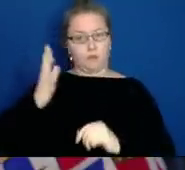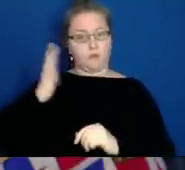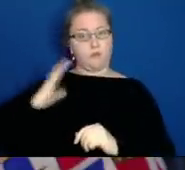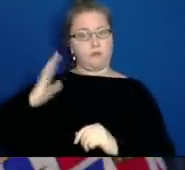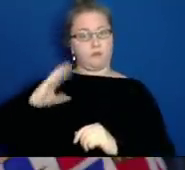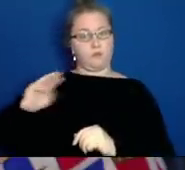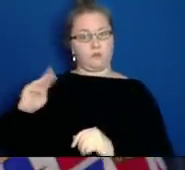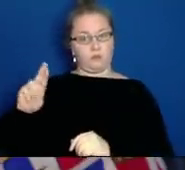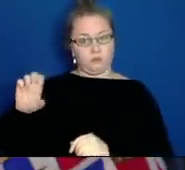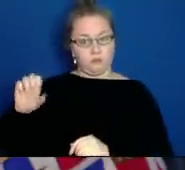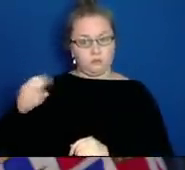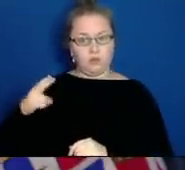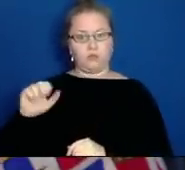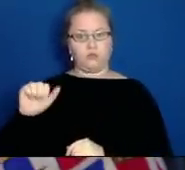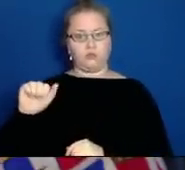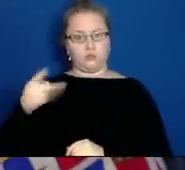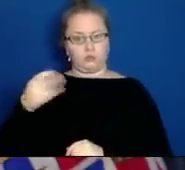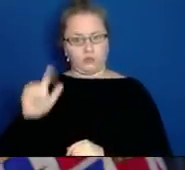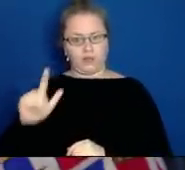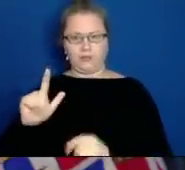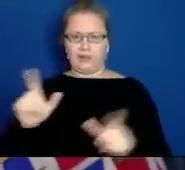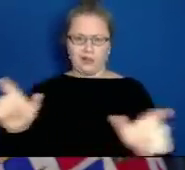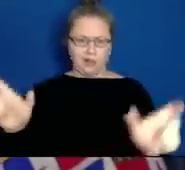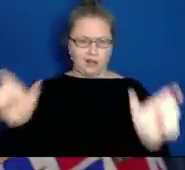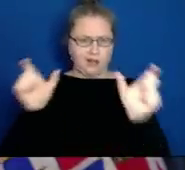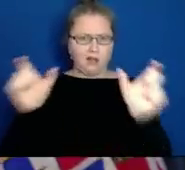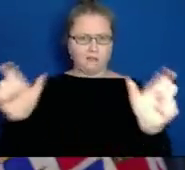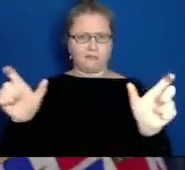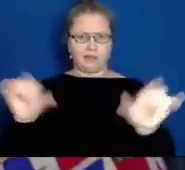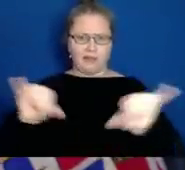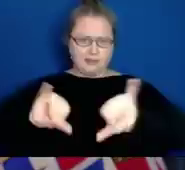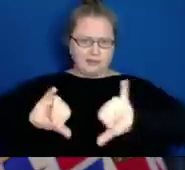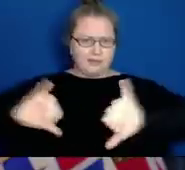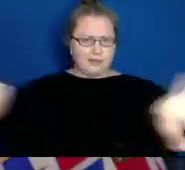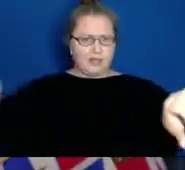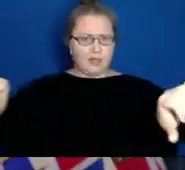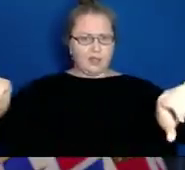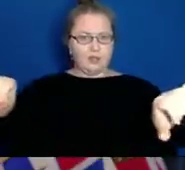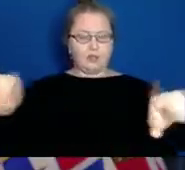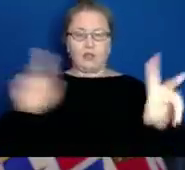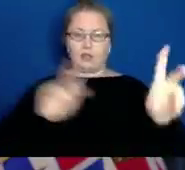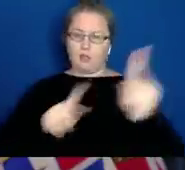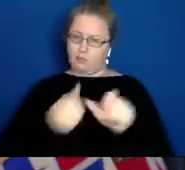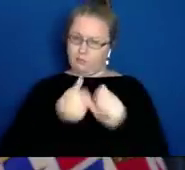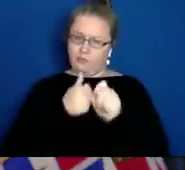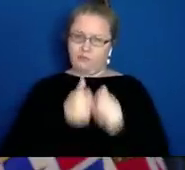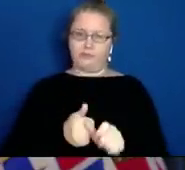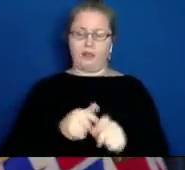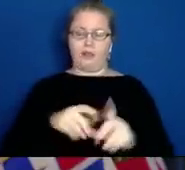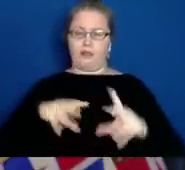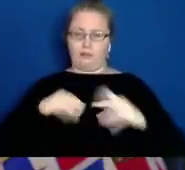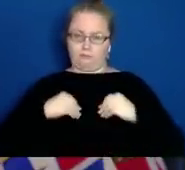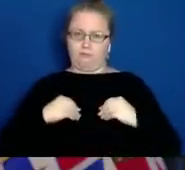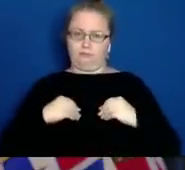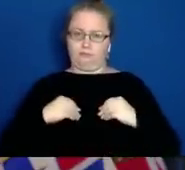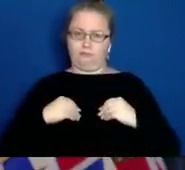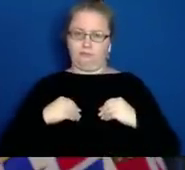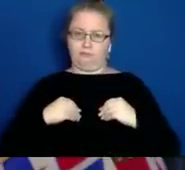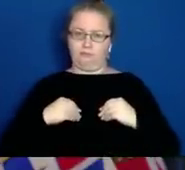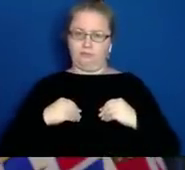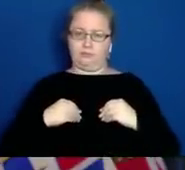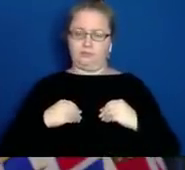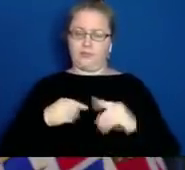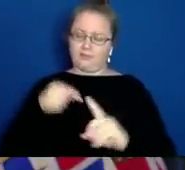place earlier this year, that people took them to heart. We're talking about recreational and social travel, and it's very